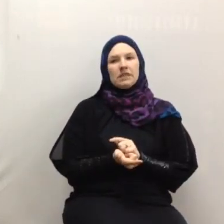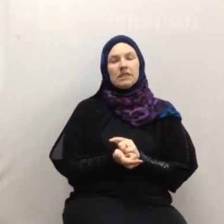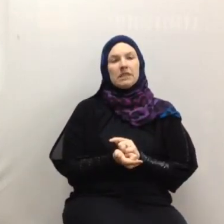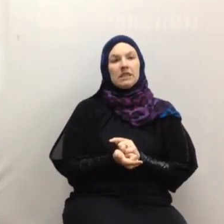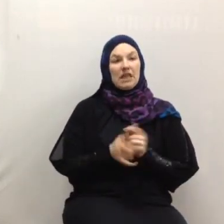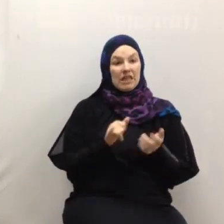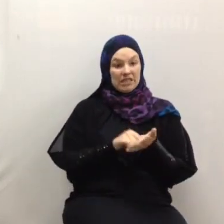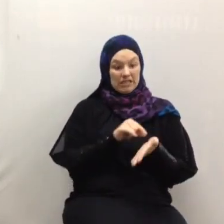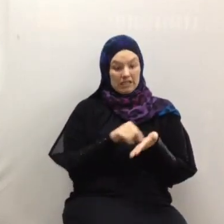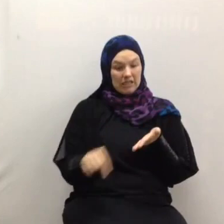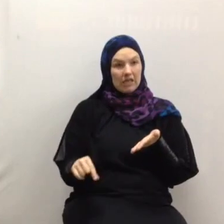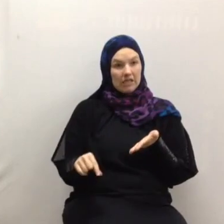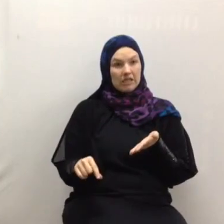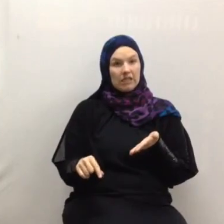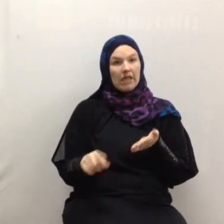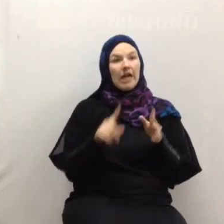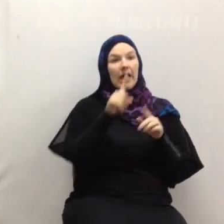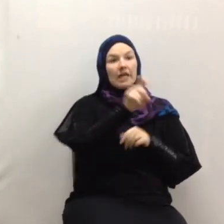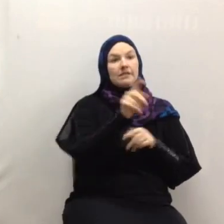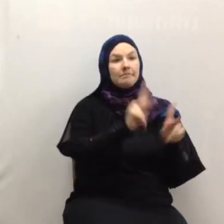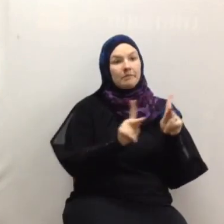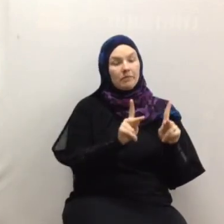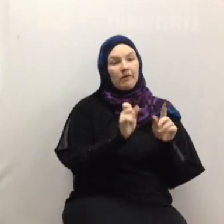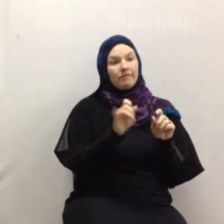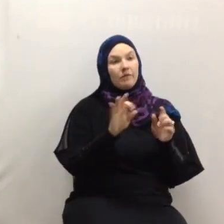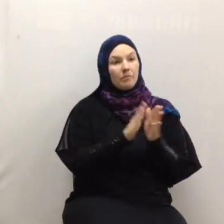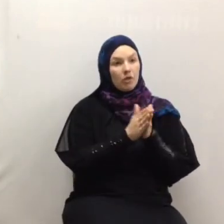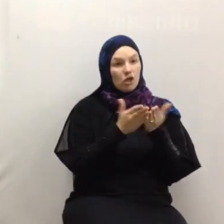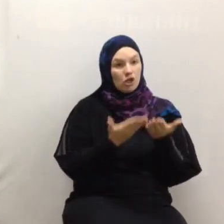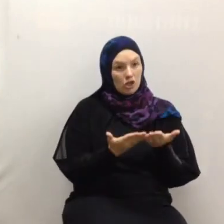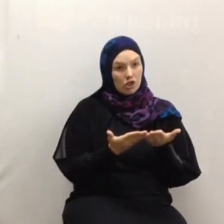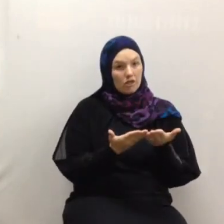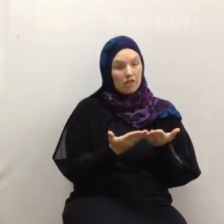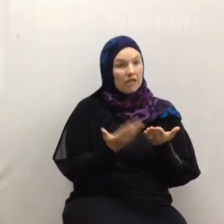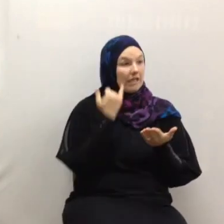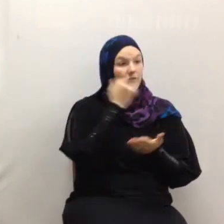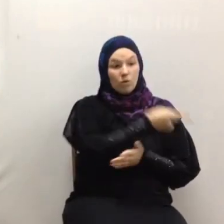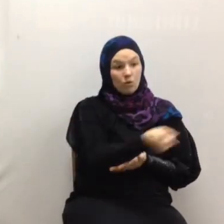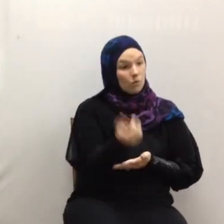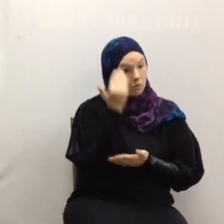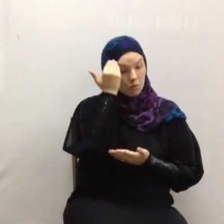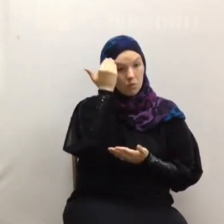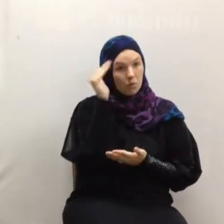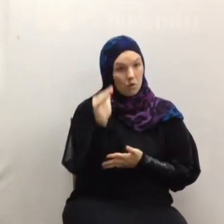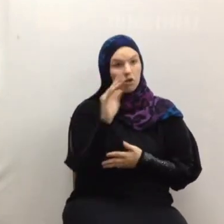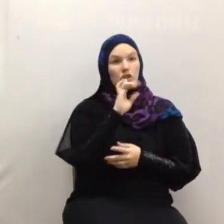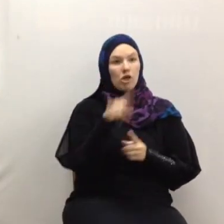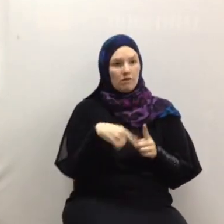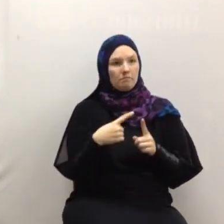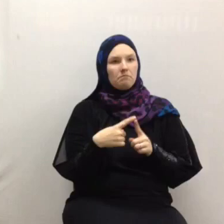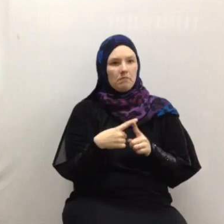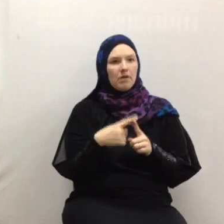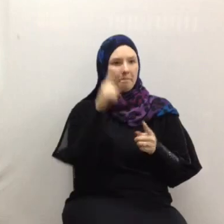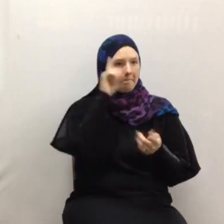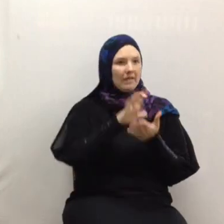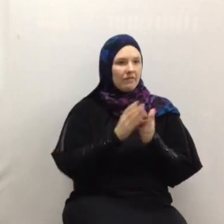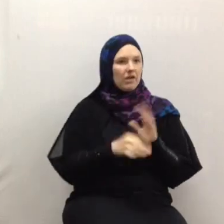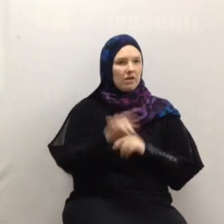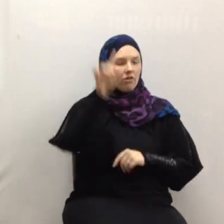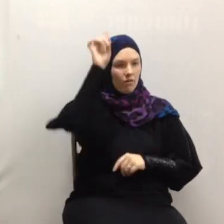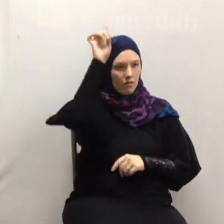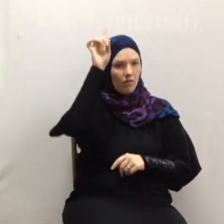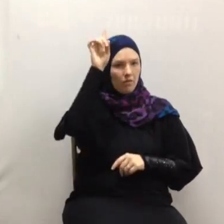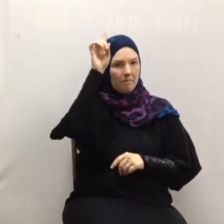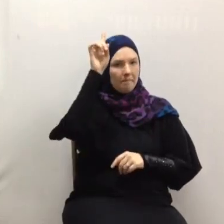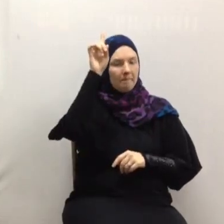ask the people of the book, if you do not know, was referring to the people of the book. But Allah subhanahu wa ta'ala gave us